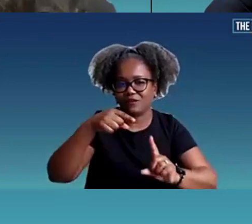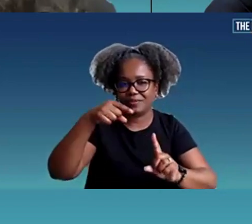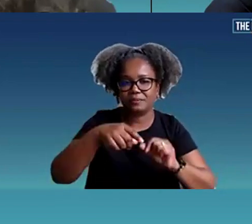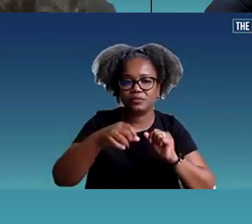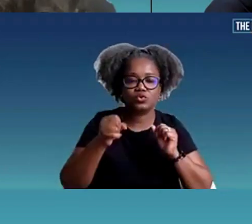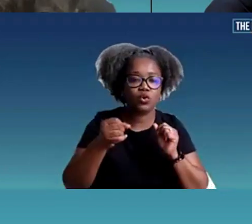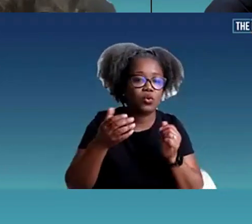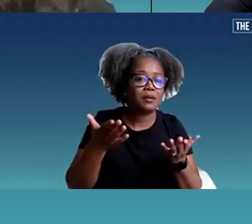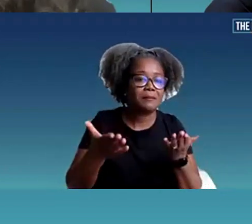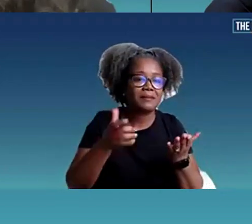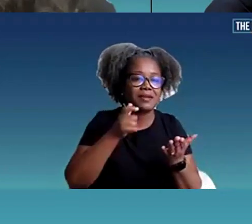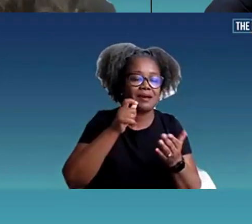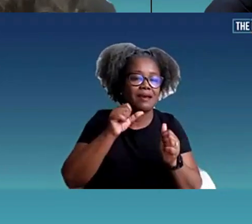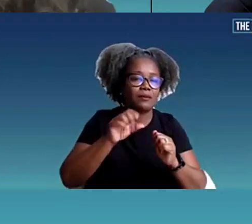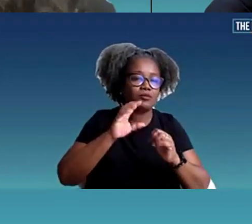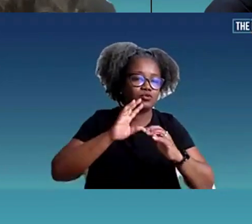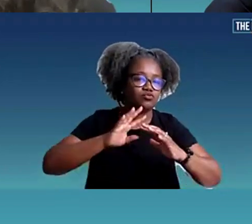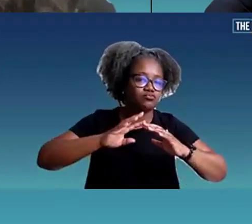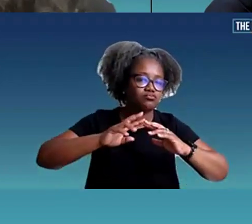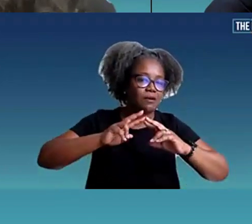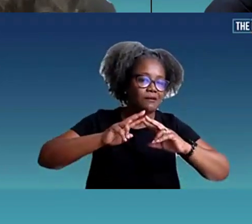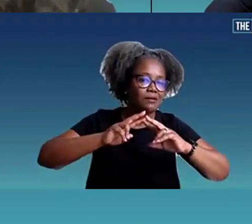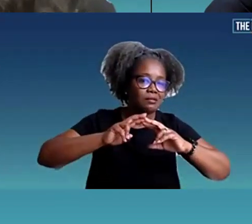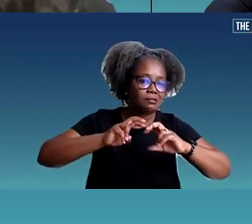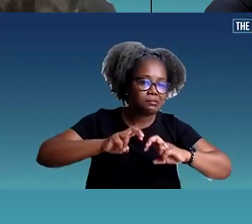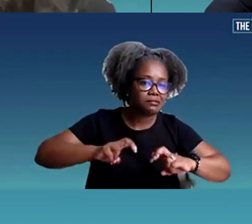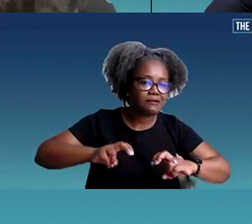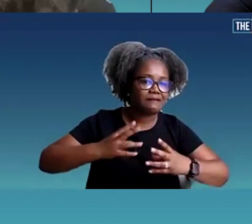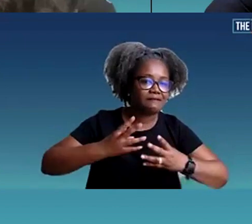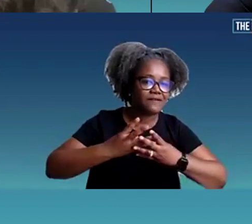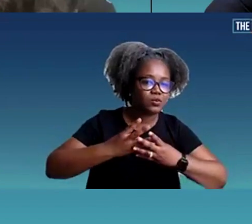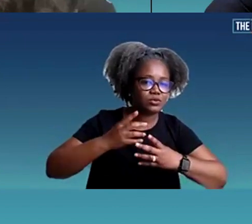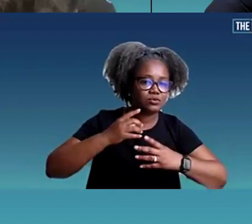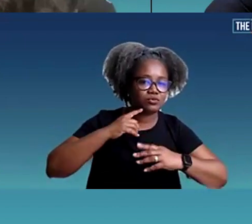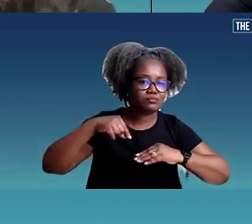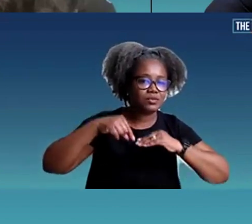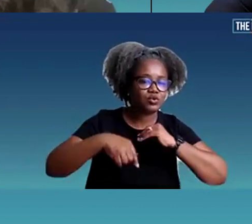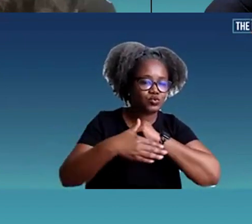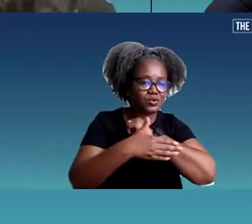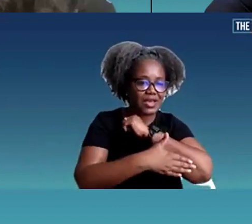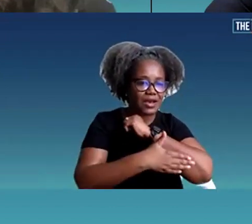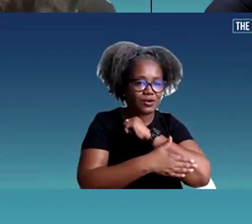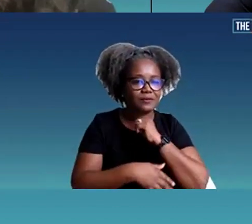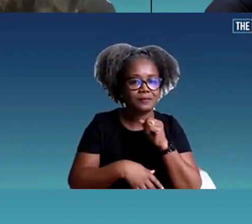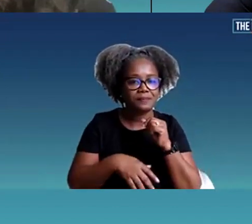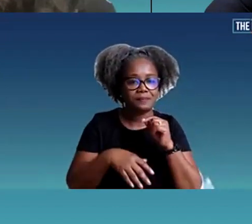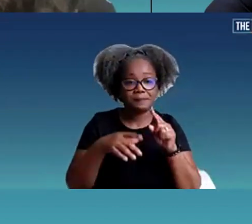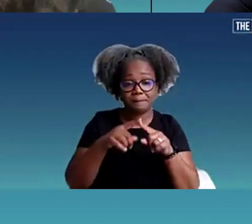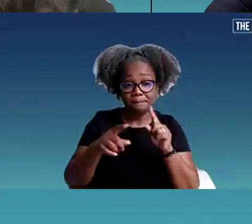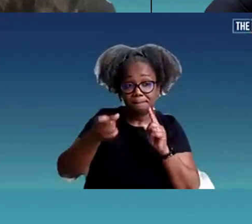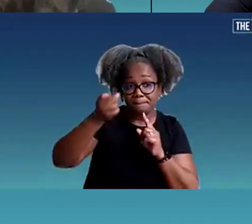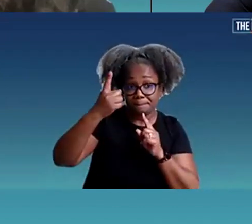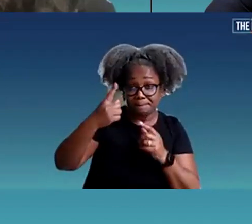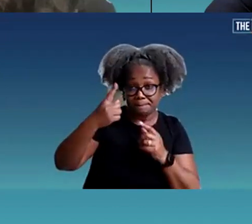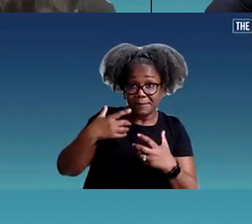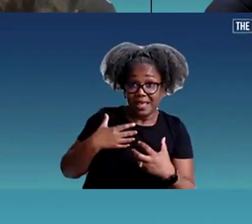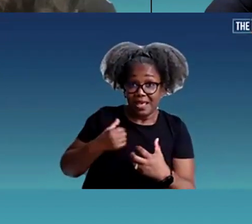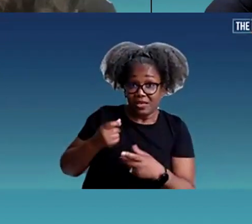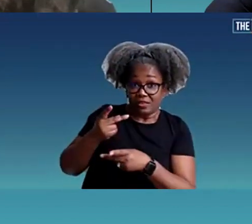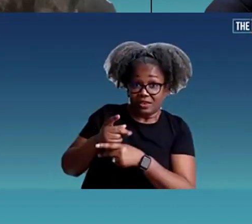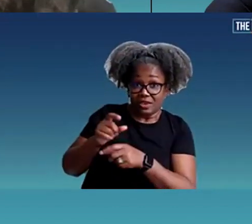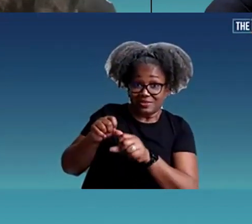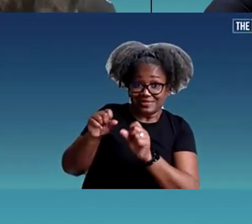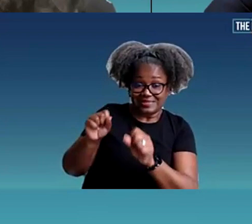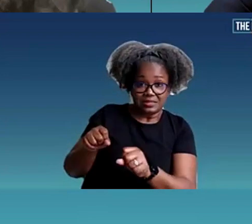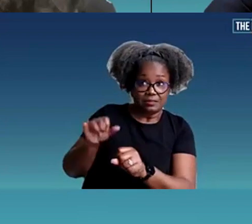system data, the way the world is right now, they're not transparent to the public. So you have to be